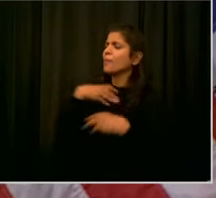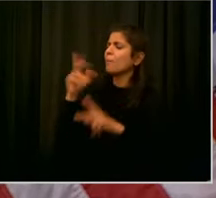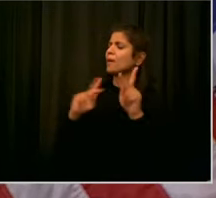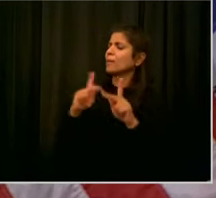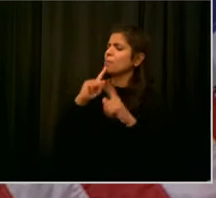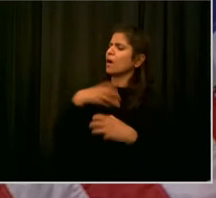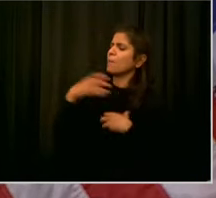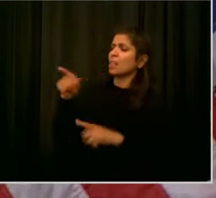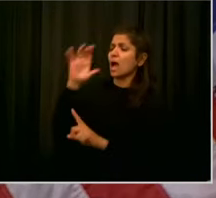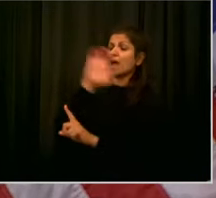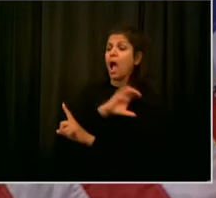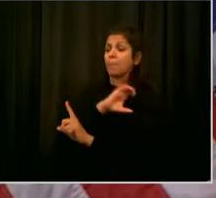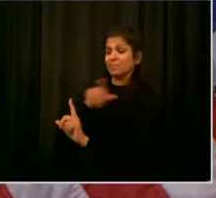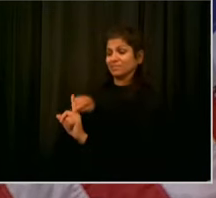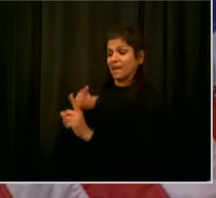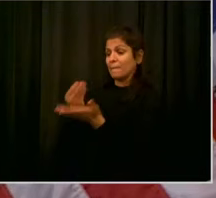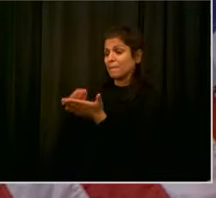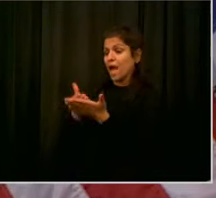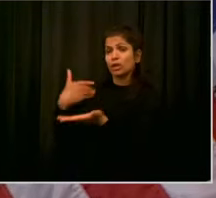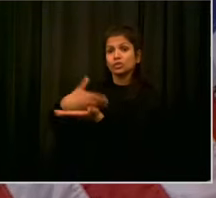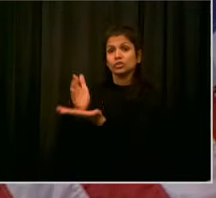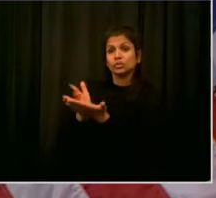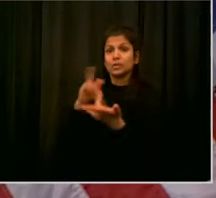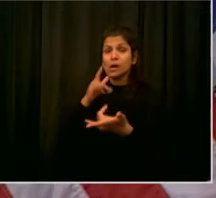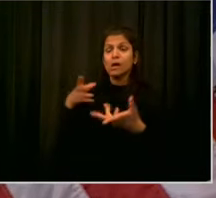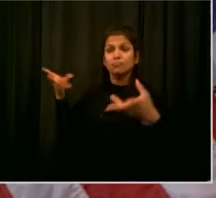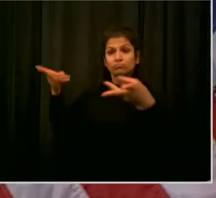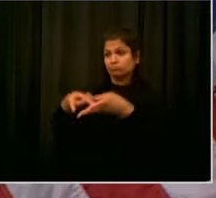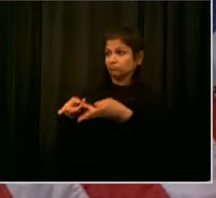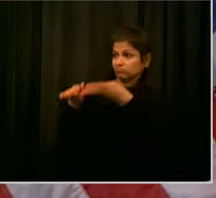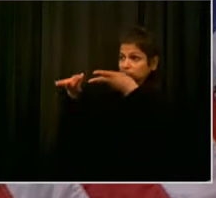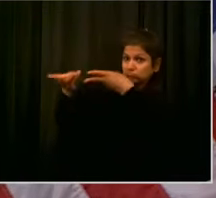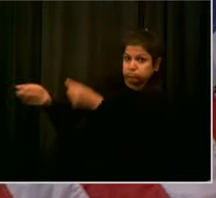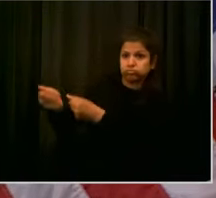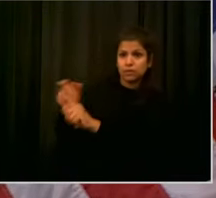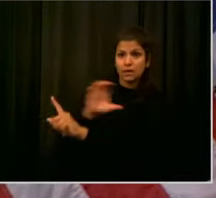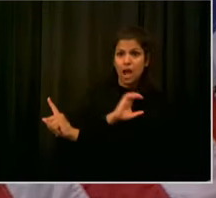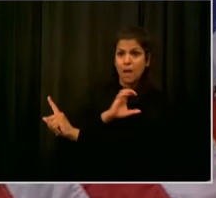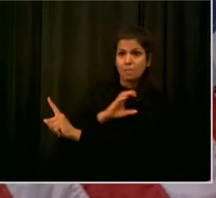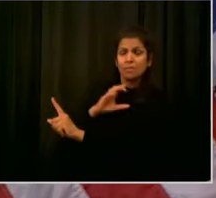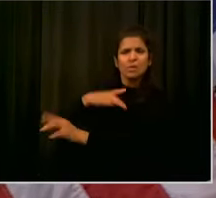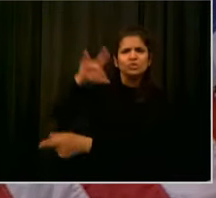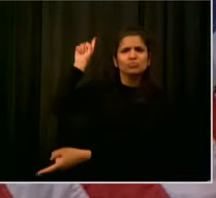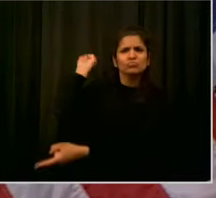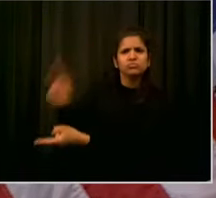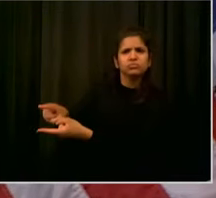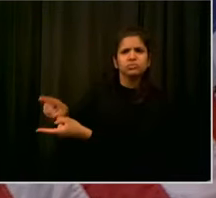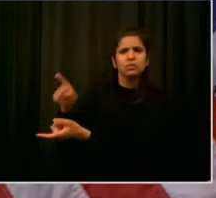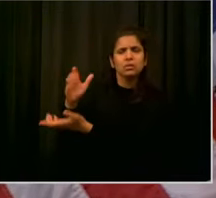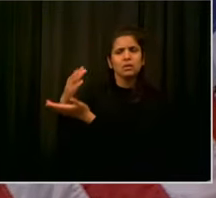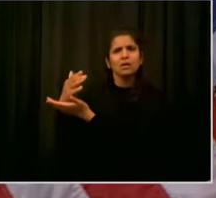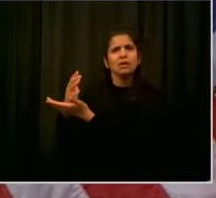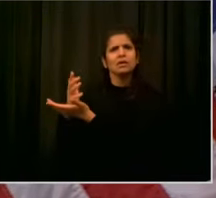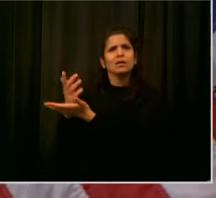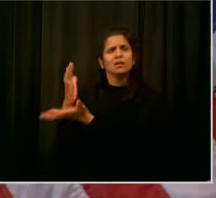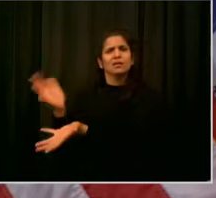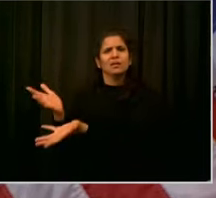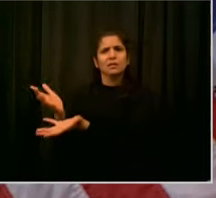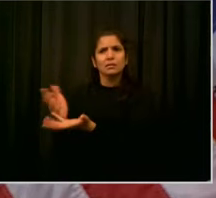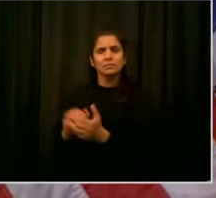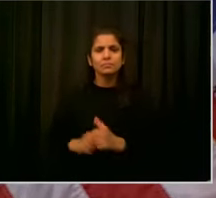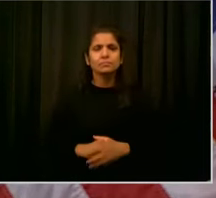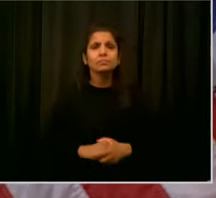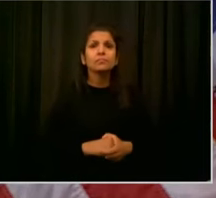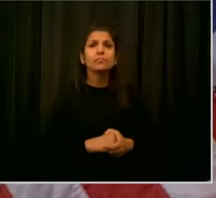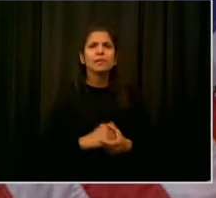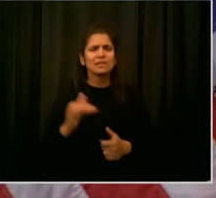funded, and that there needs to be more of an emphasis on young people and making